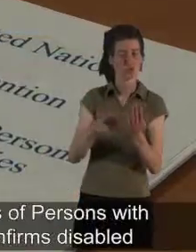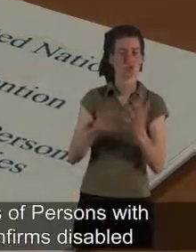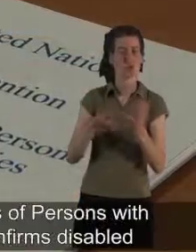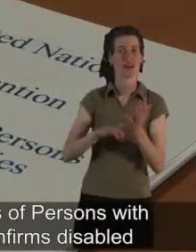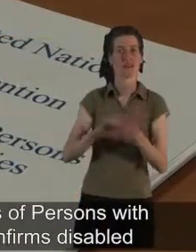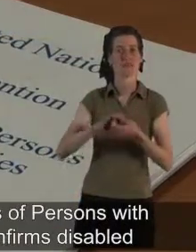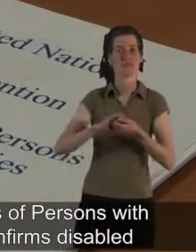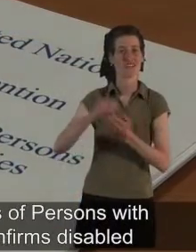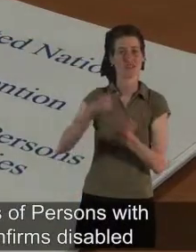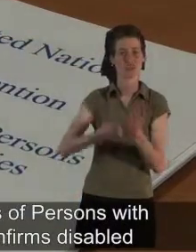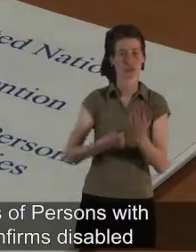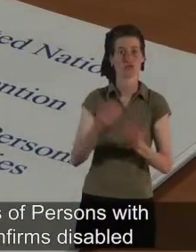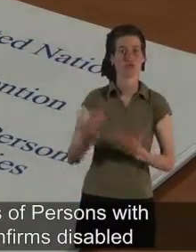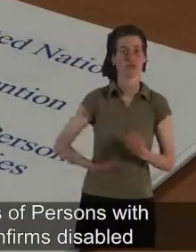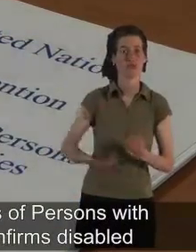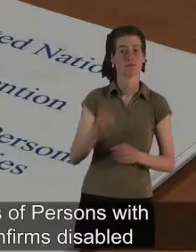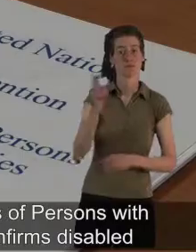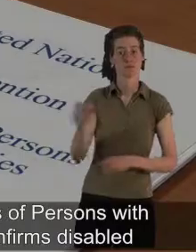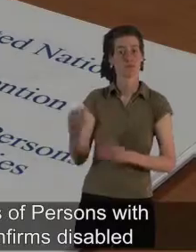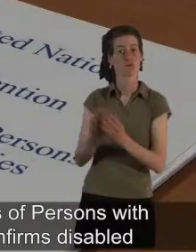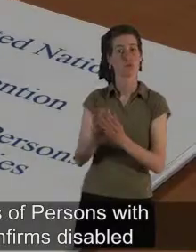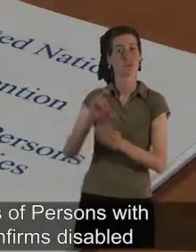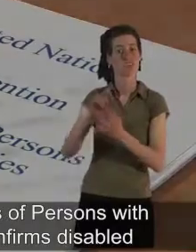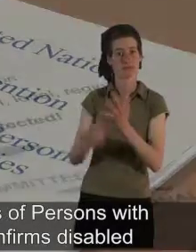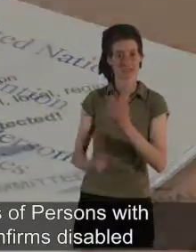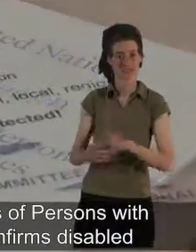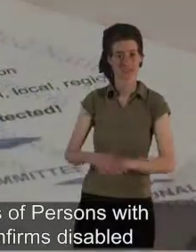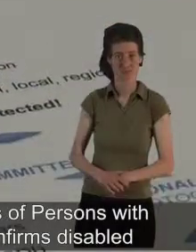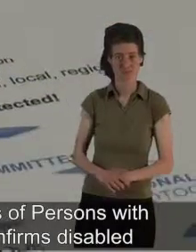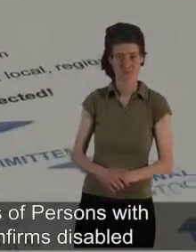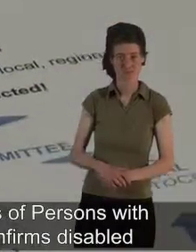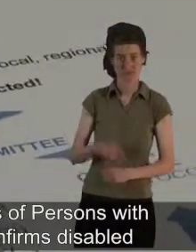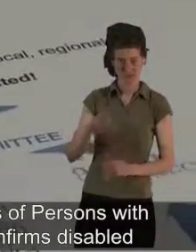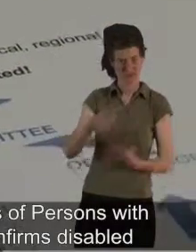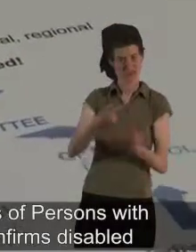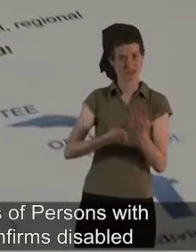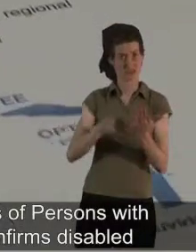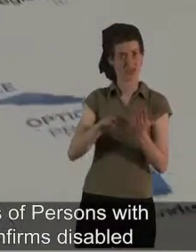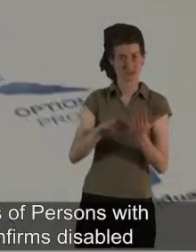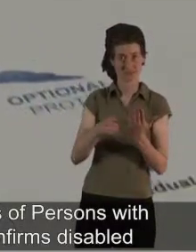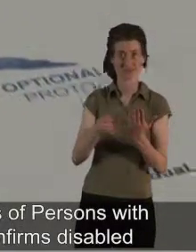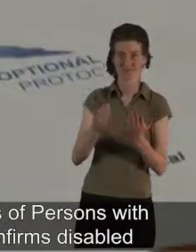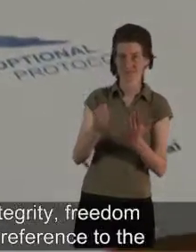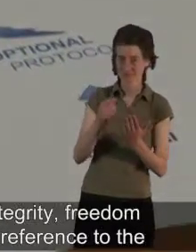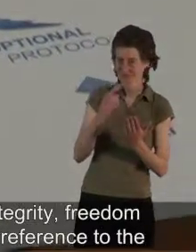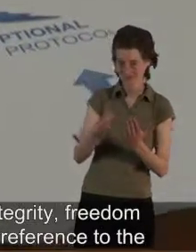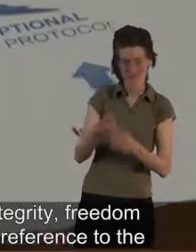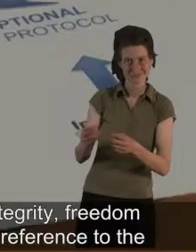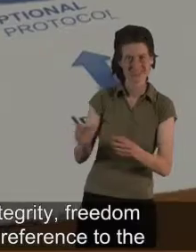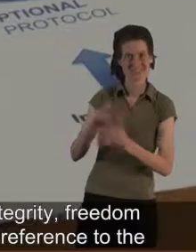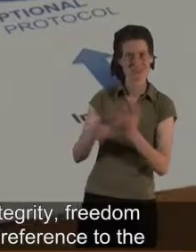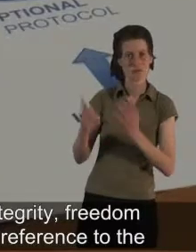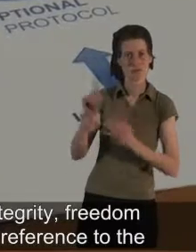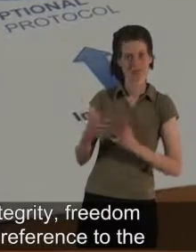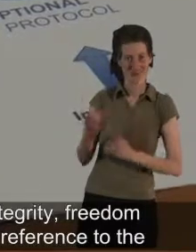legislation, the UN Convention on the Rights of Persons with Disabilities. The Convention confirms disabled people's right to